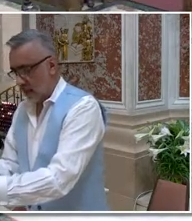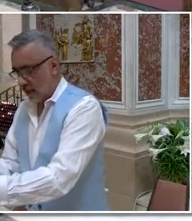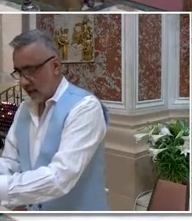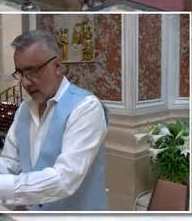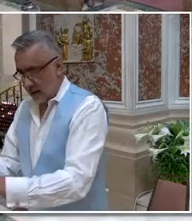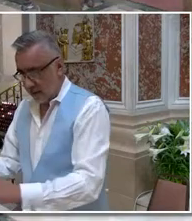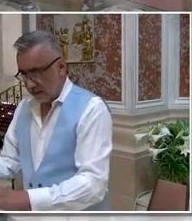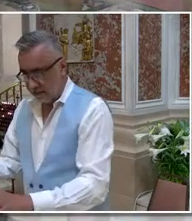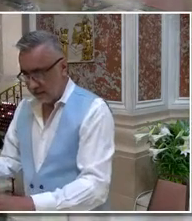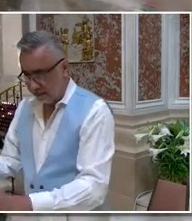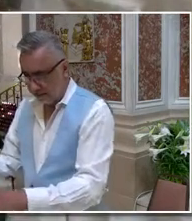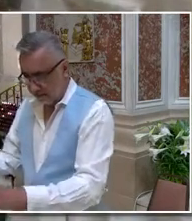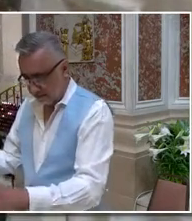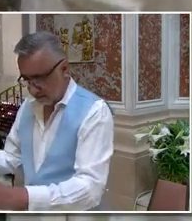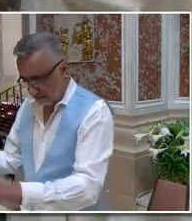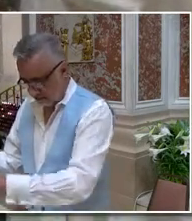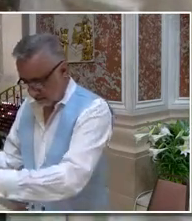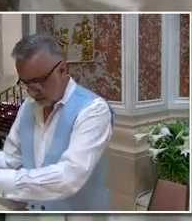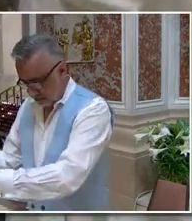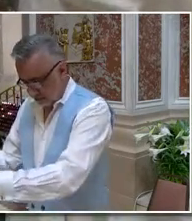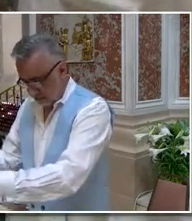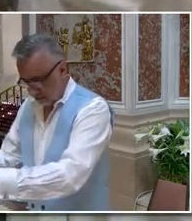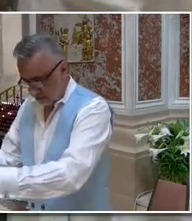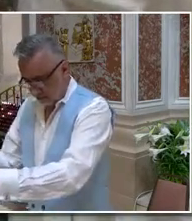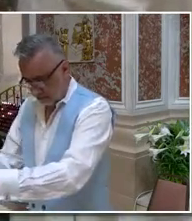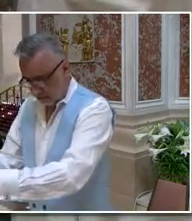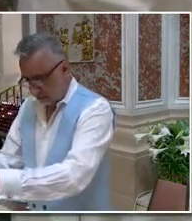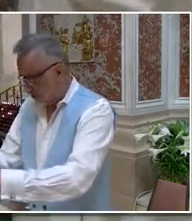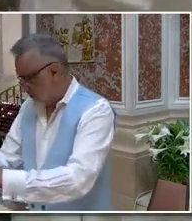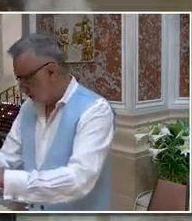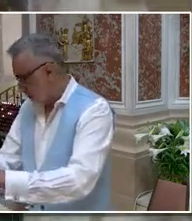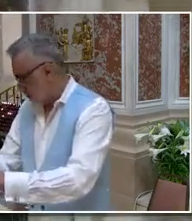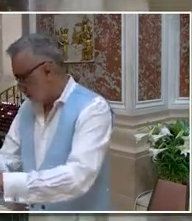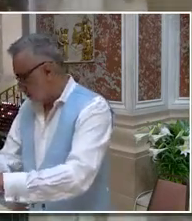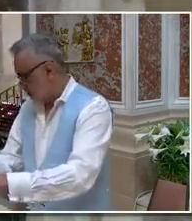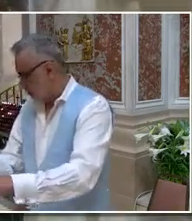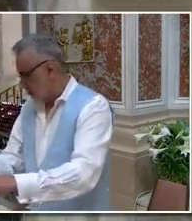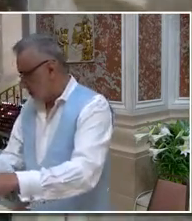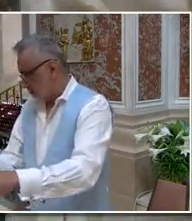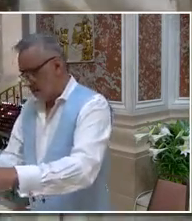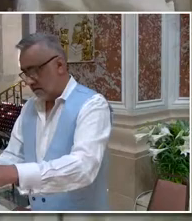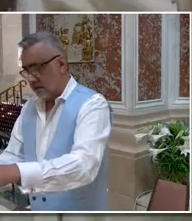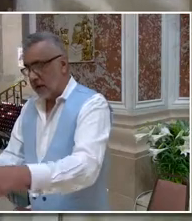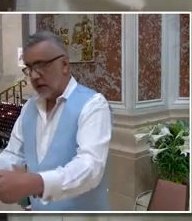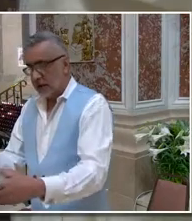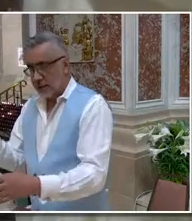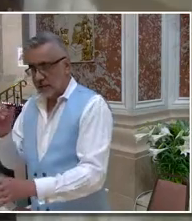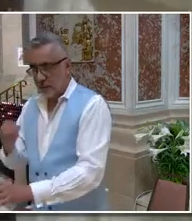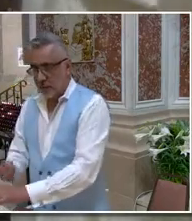Springs of water, bless the Lord.